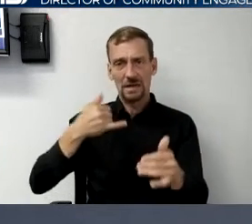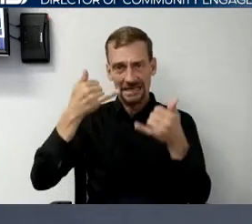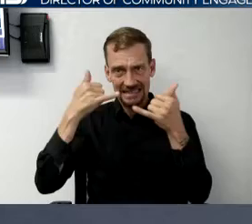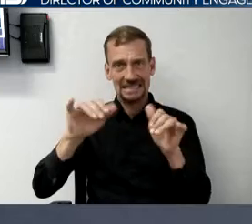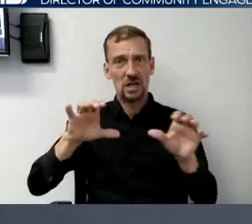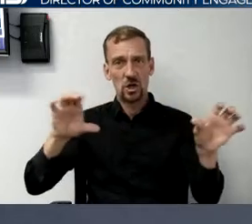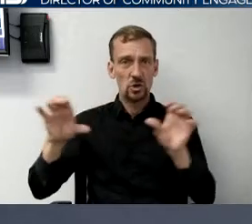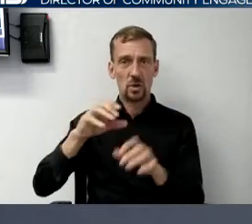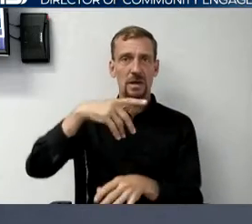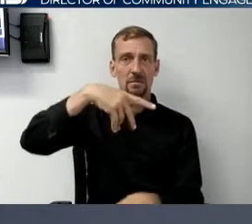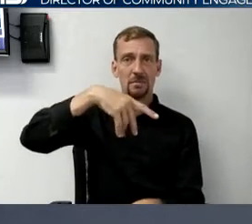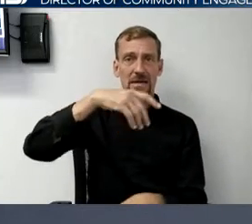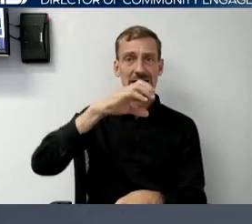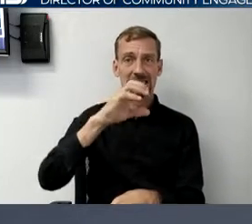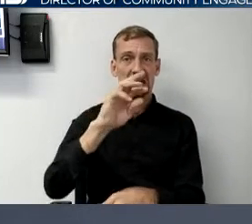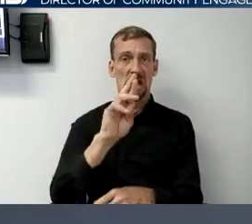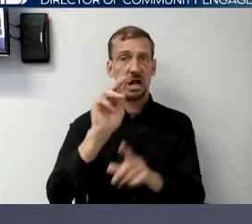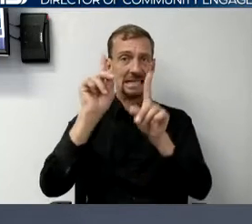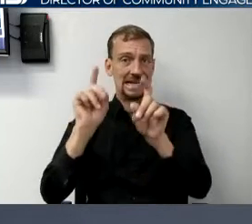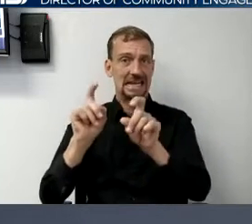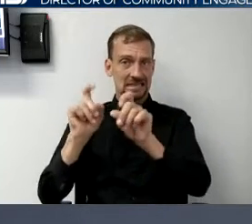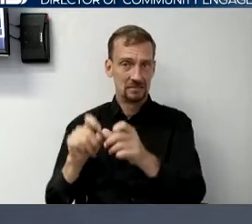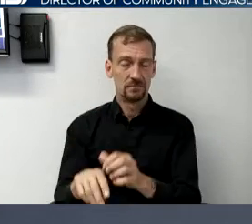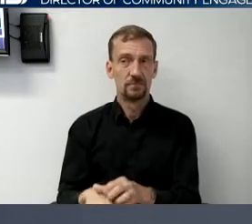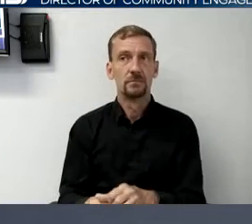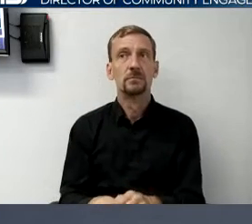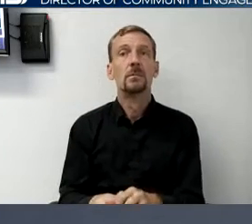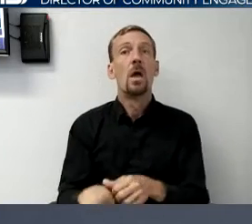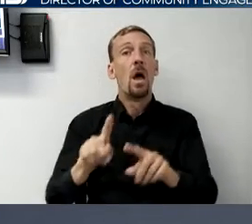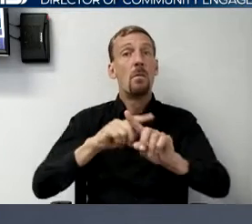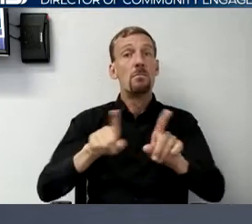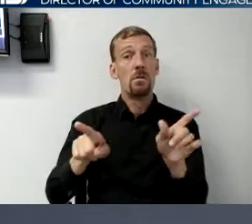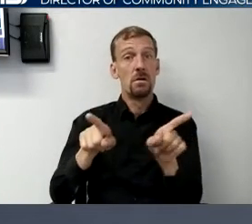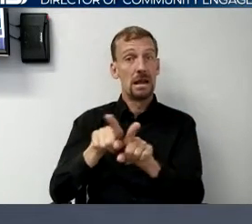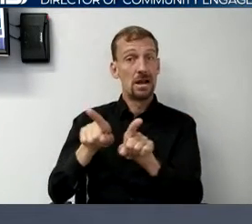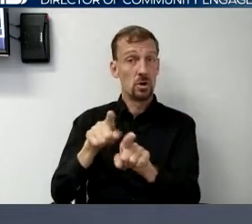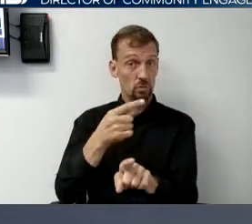PCR tests. Although, as you point out,